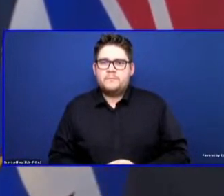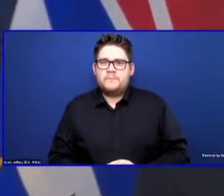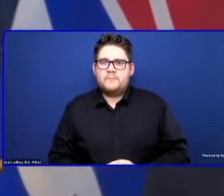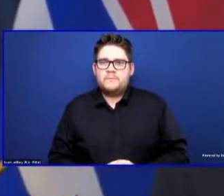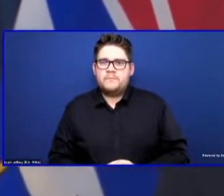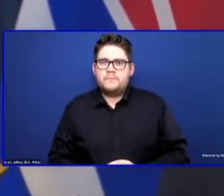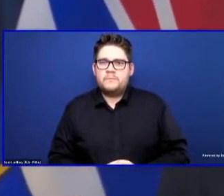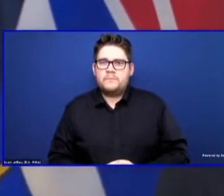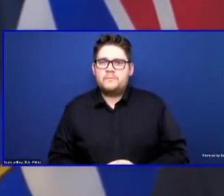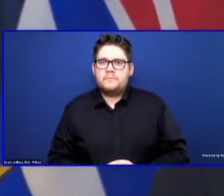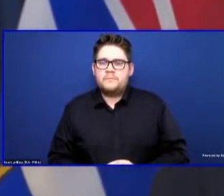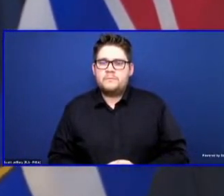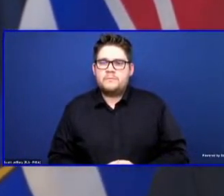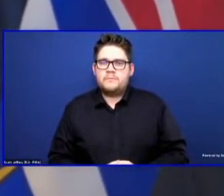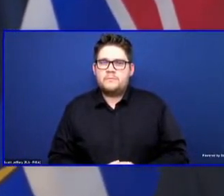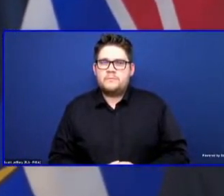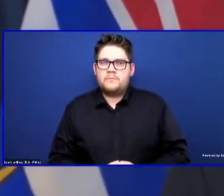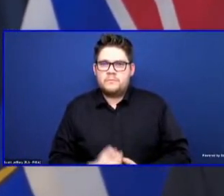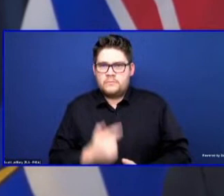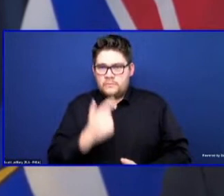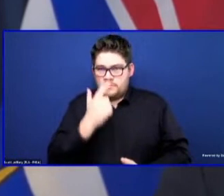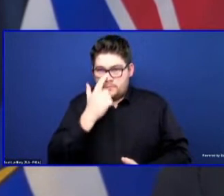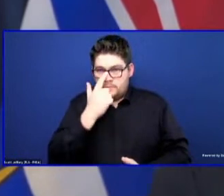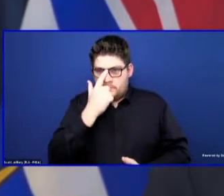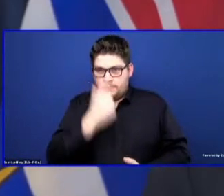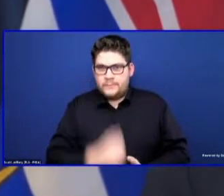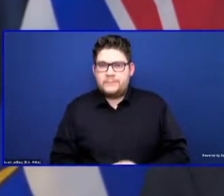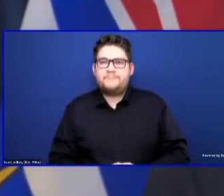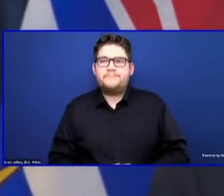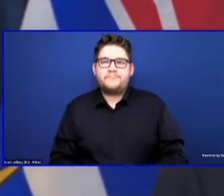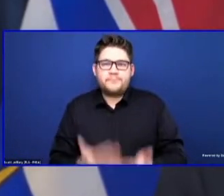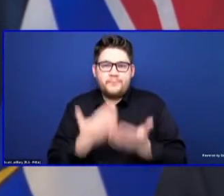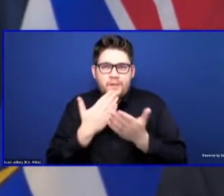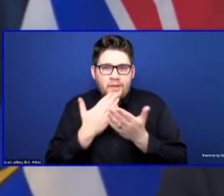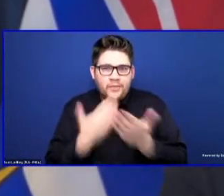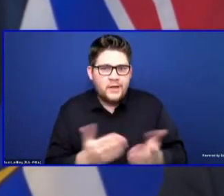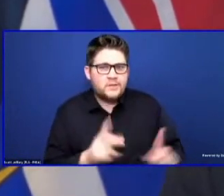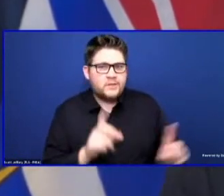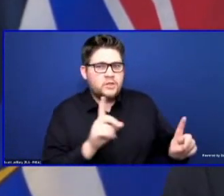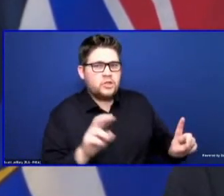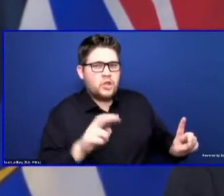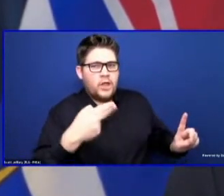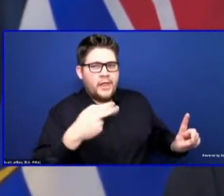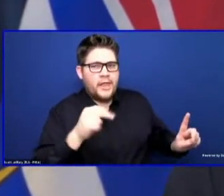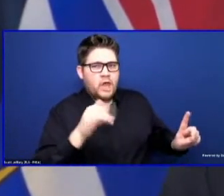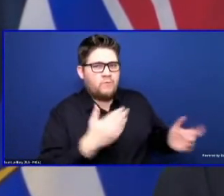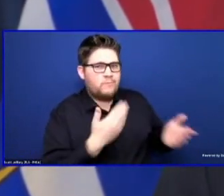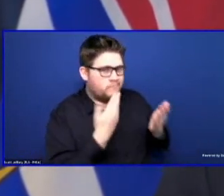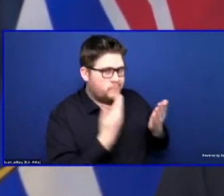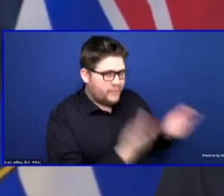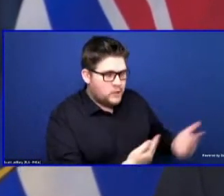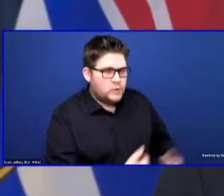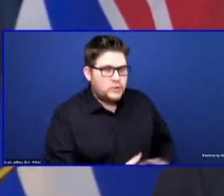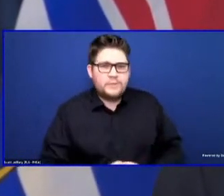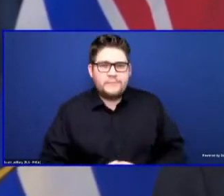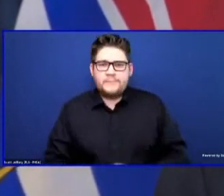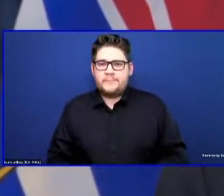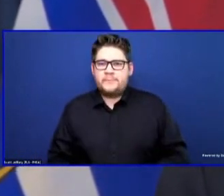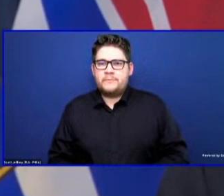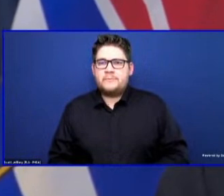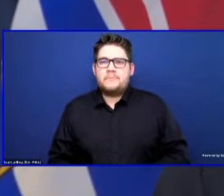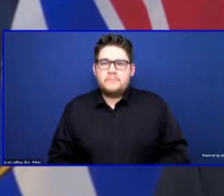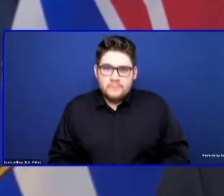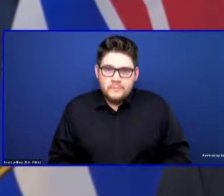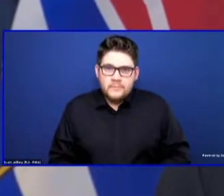Thank you very much, Dr. Henry. I just want to, on behalf of the Premier of the government and really of everyone in